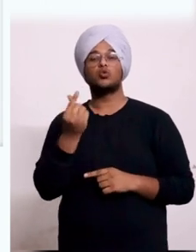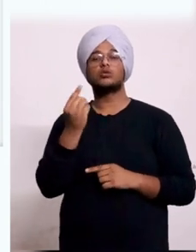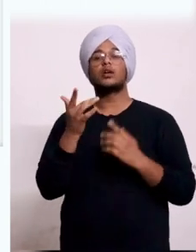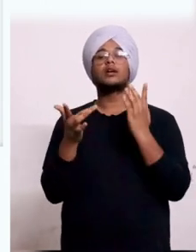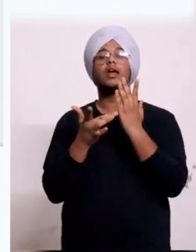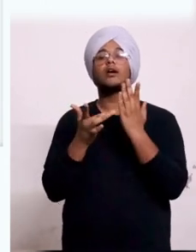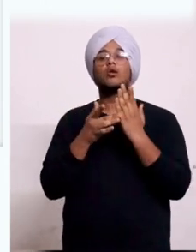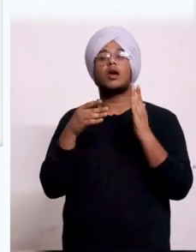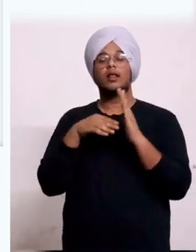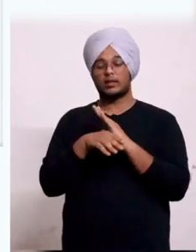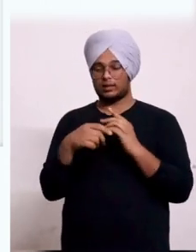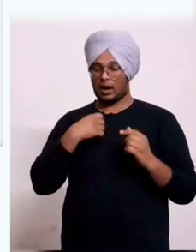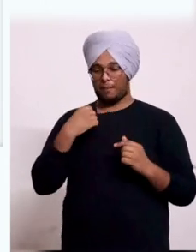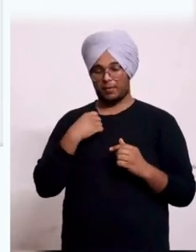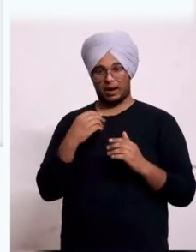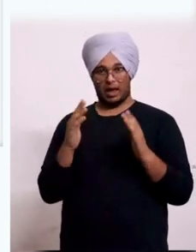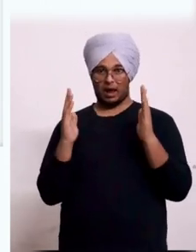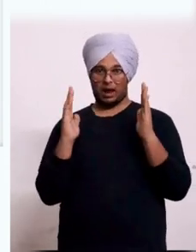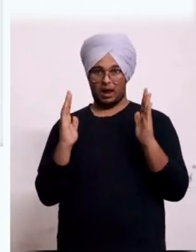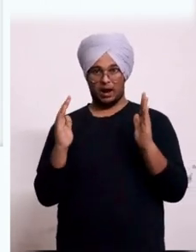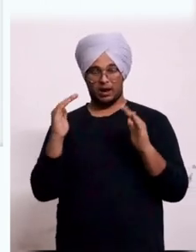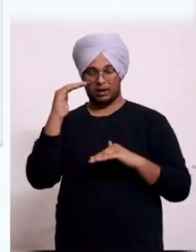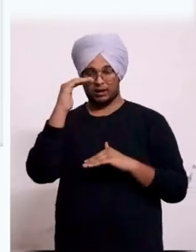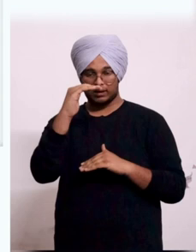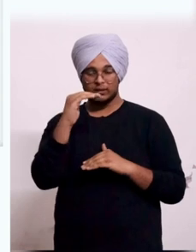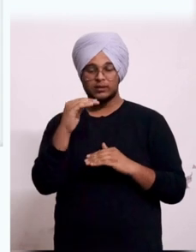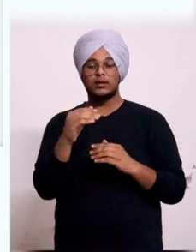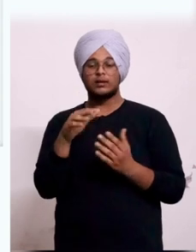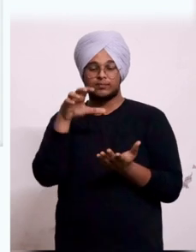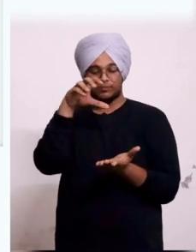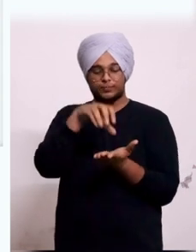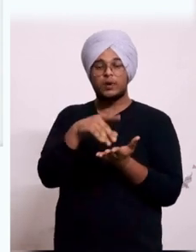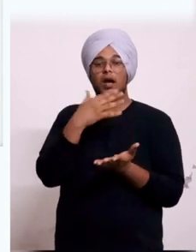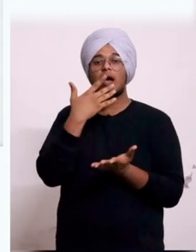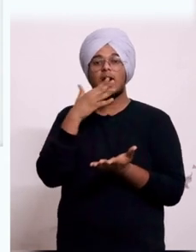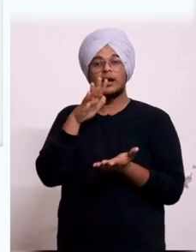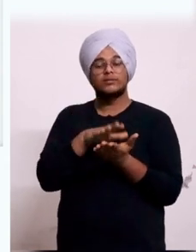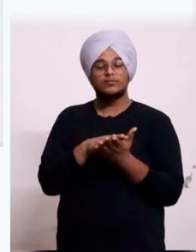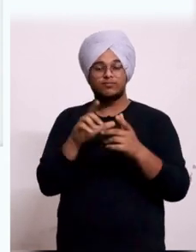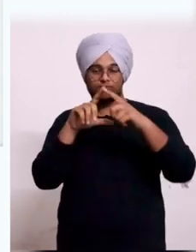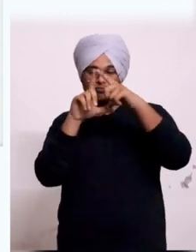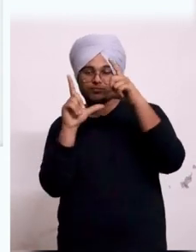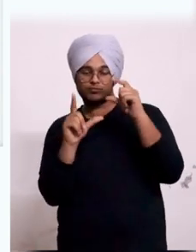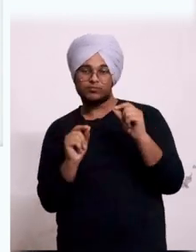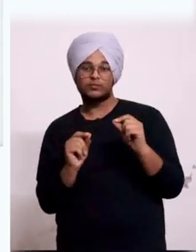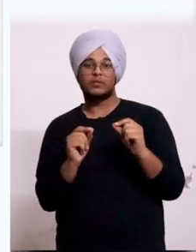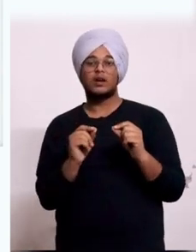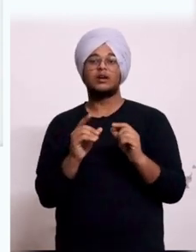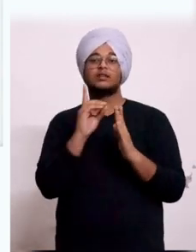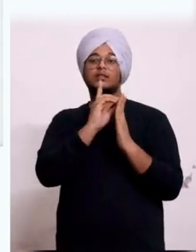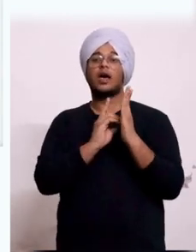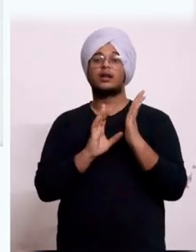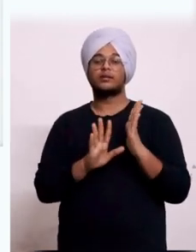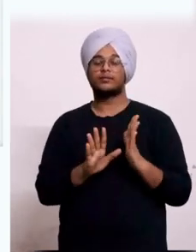the technique where a portion of the cloth resists the dye to create a shape. One of the important ports out of